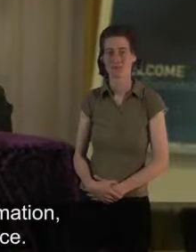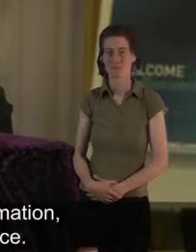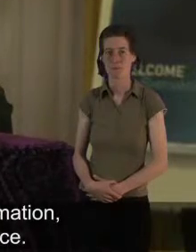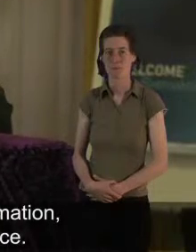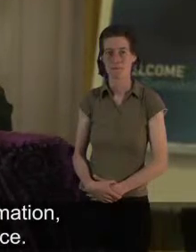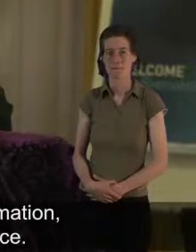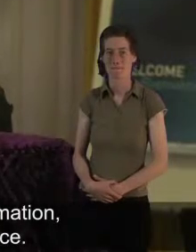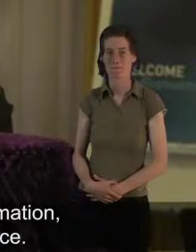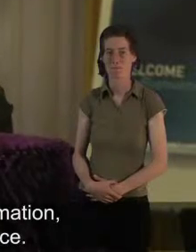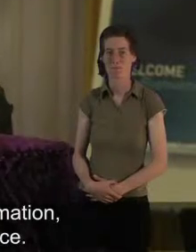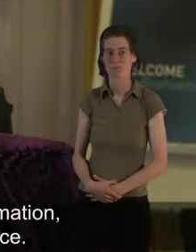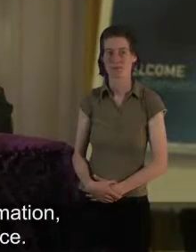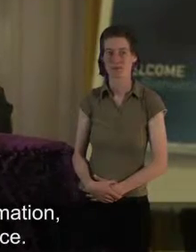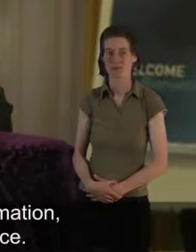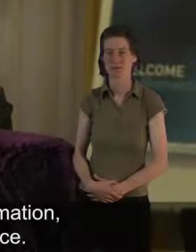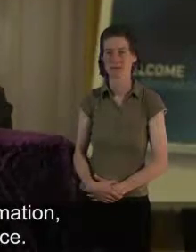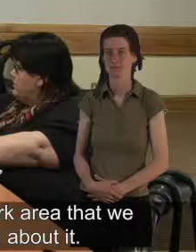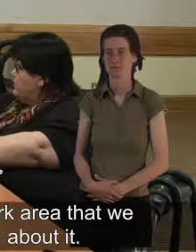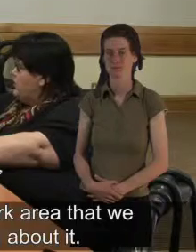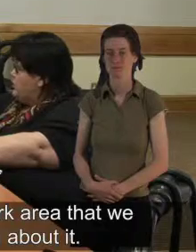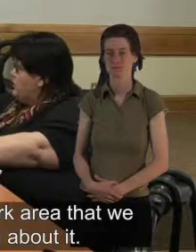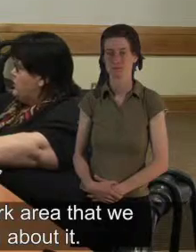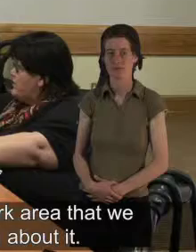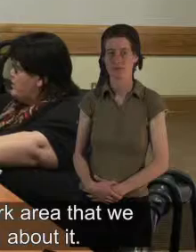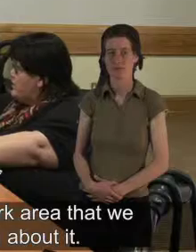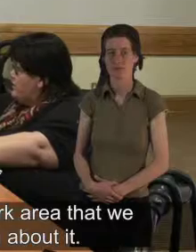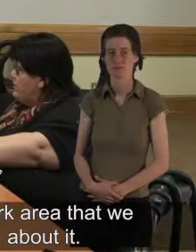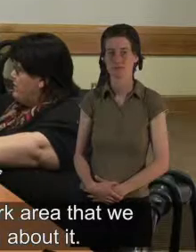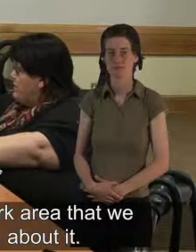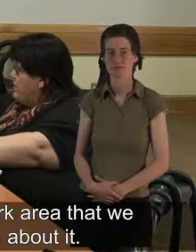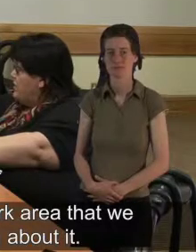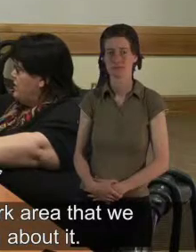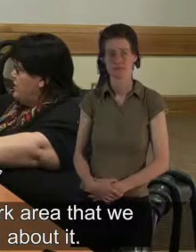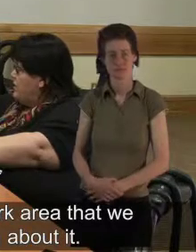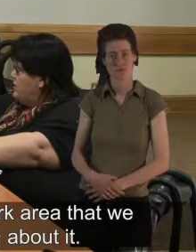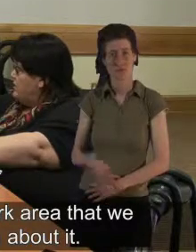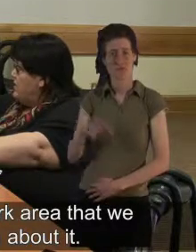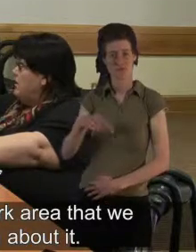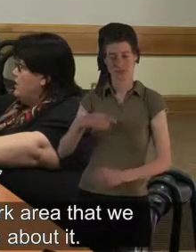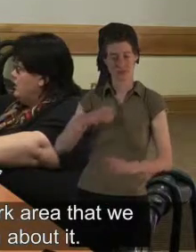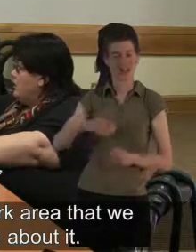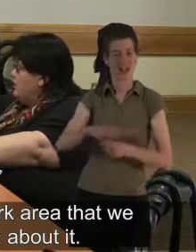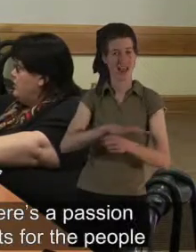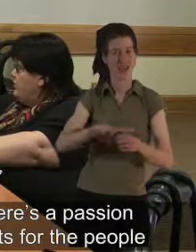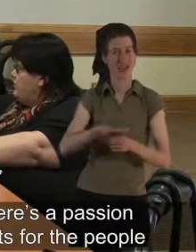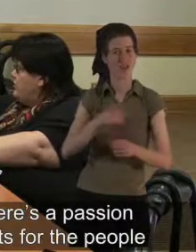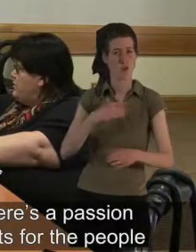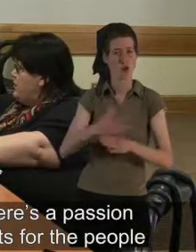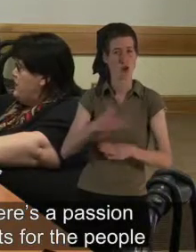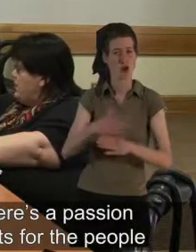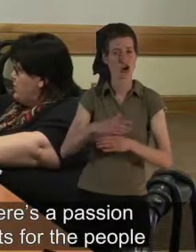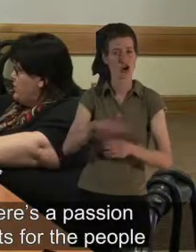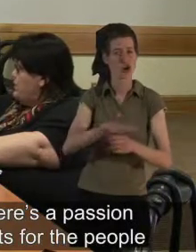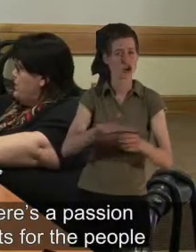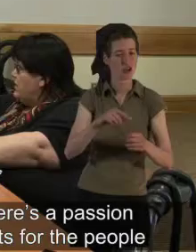information, advocacy and service. Now when you're working in the work area of work we work in, there's a passion about it. It's not just